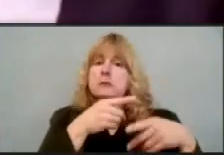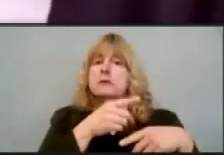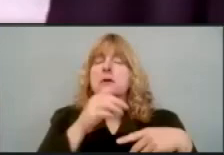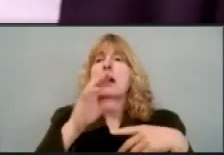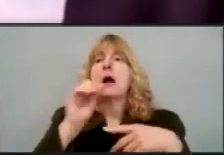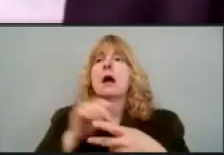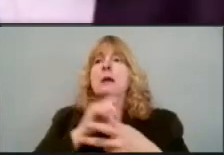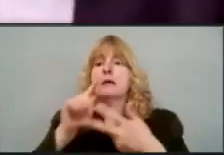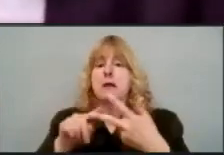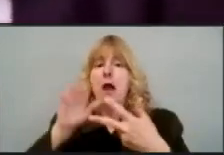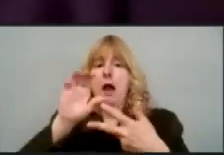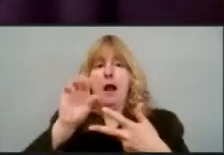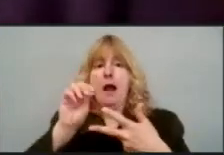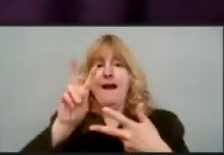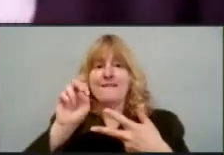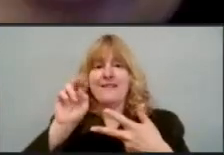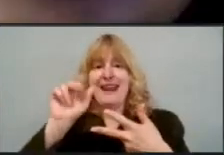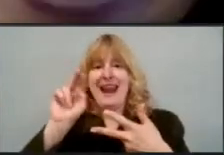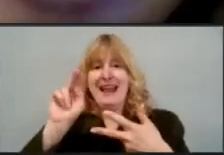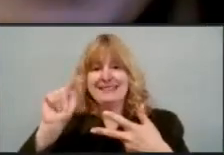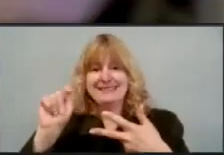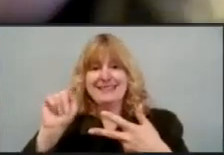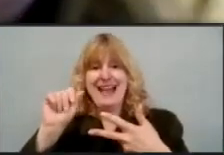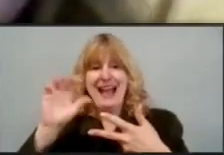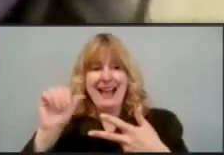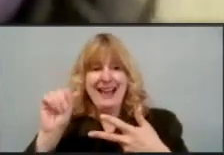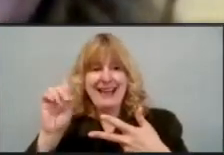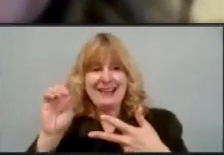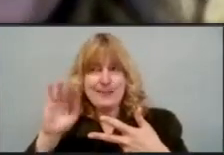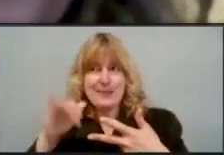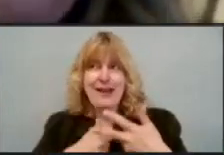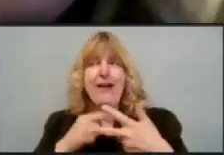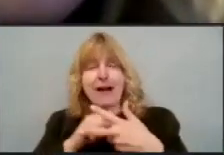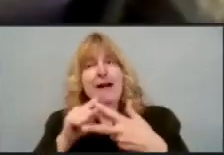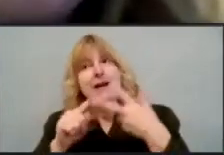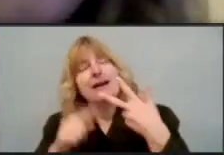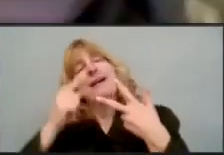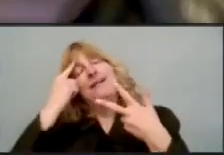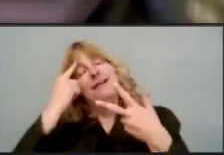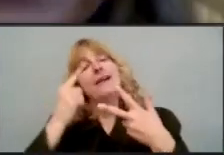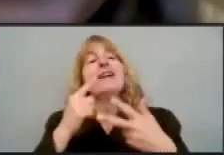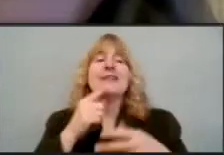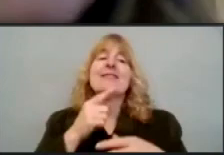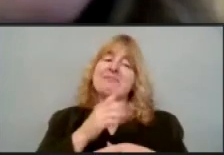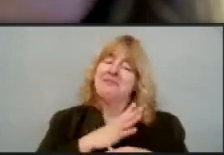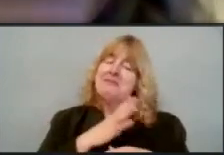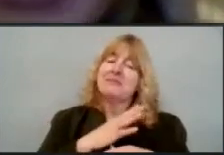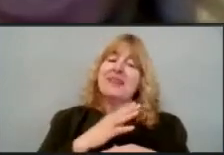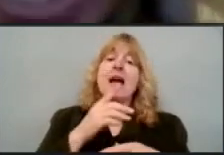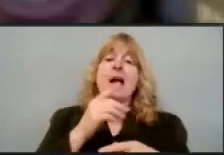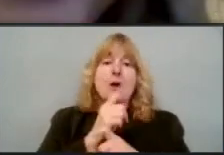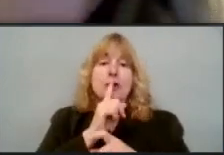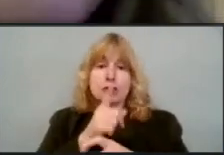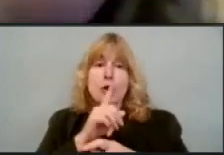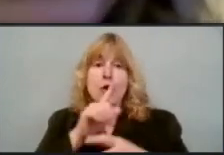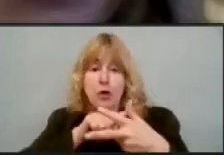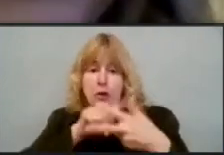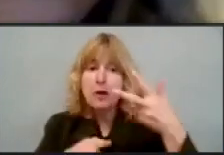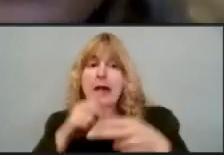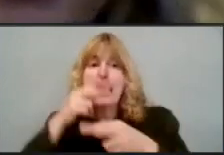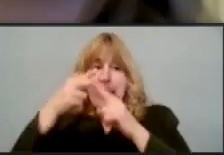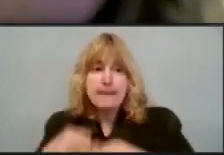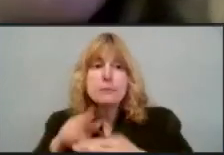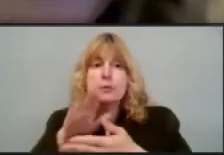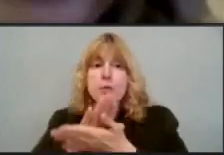too. I'm sorry. You're fine. We'll make sure that we drop all the schools in the chat so that